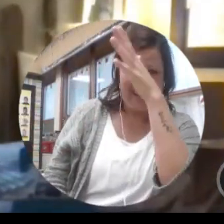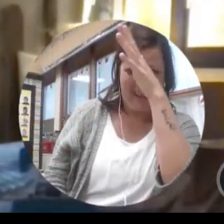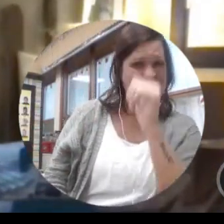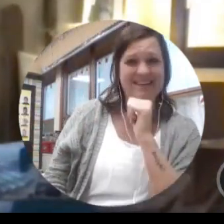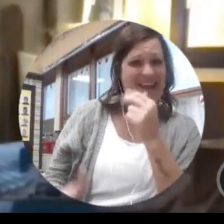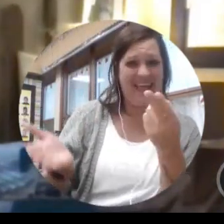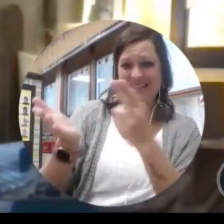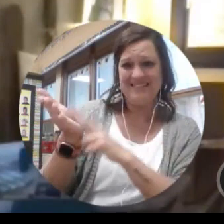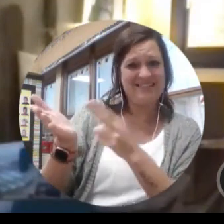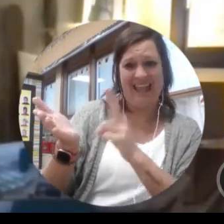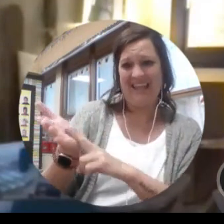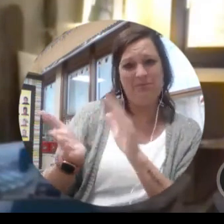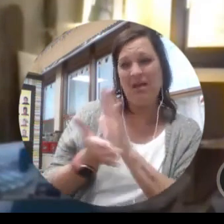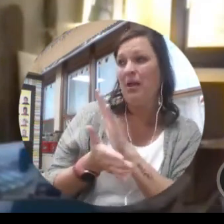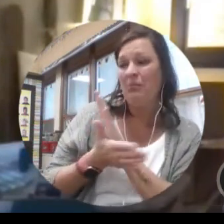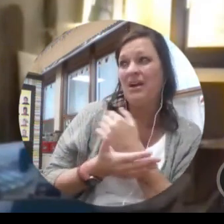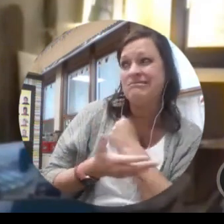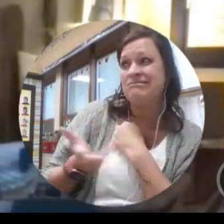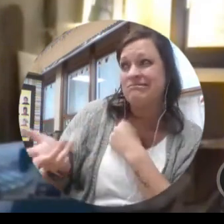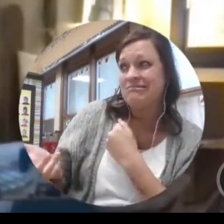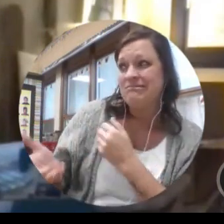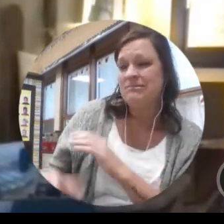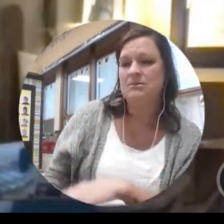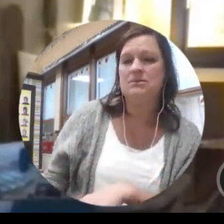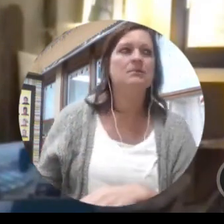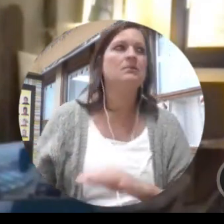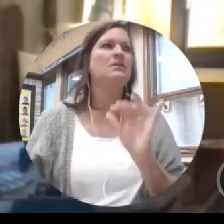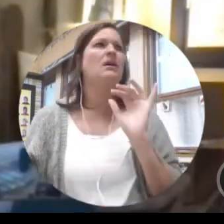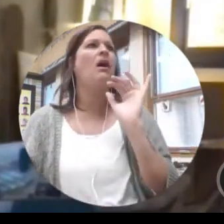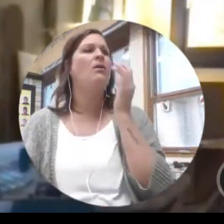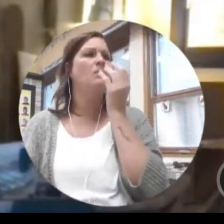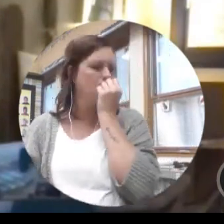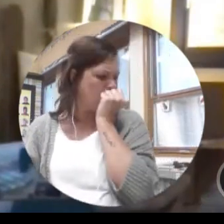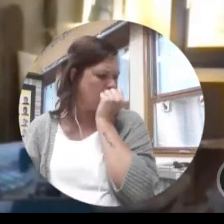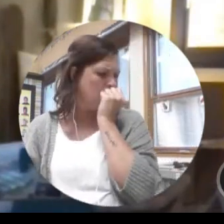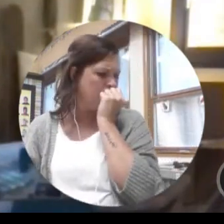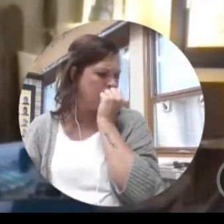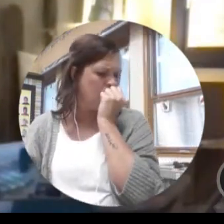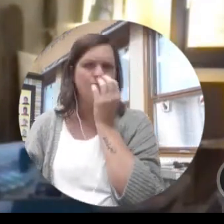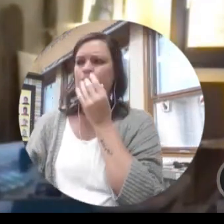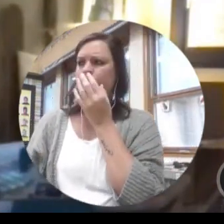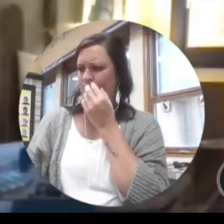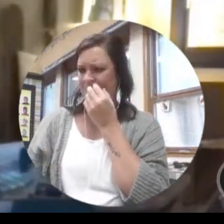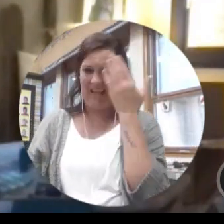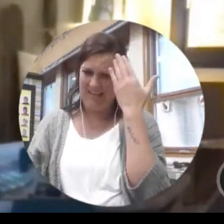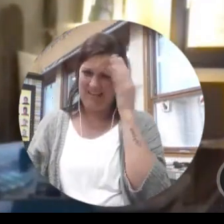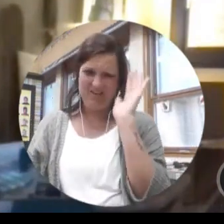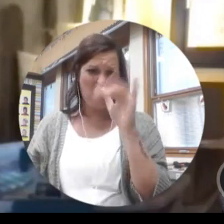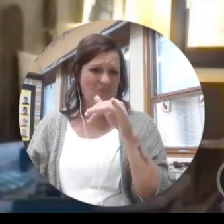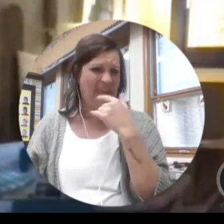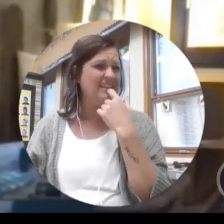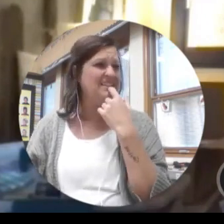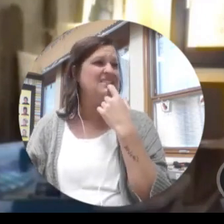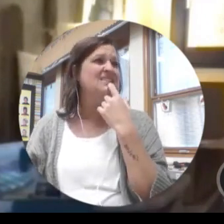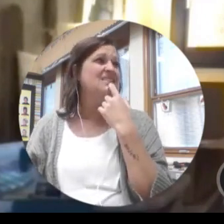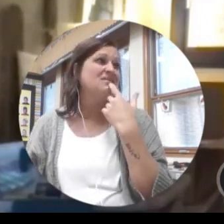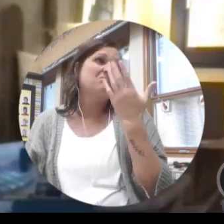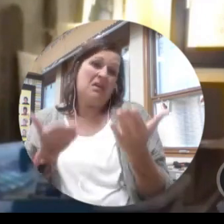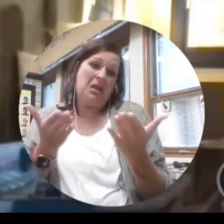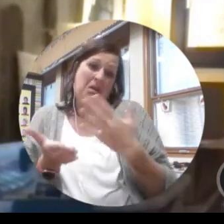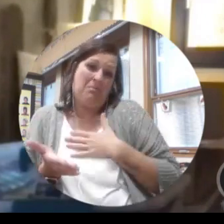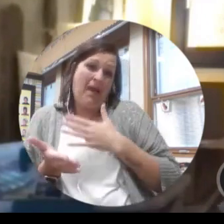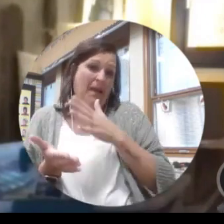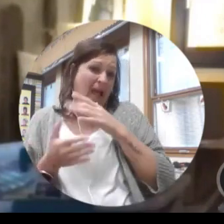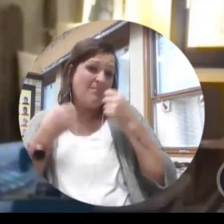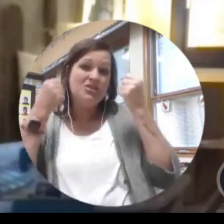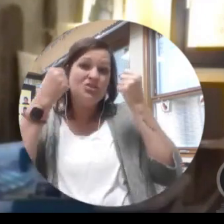thing in the morning." "Oh," the smile slid off my face. "I didn't know that." "My mom could probably pick